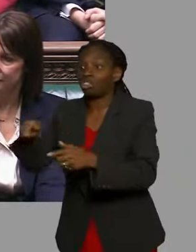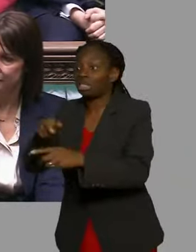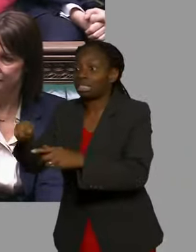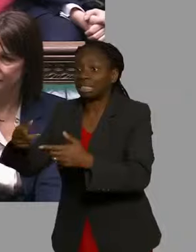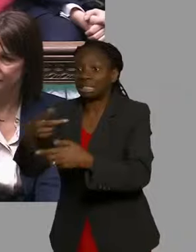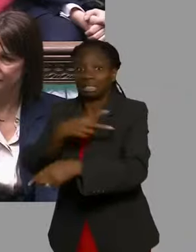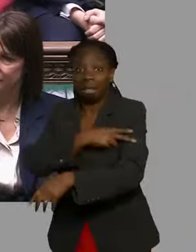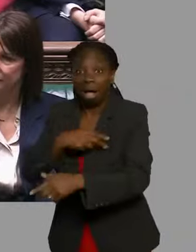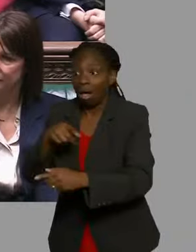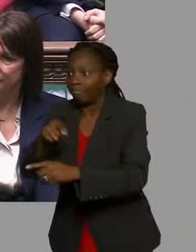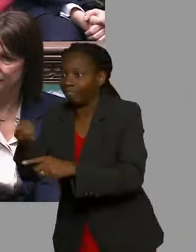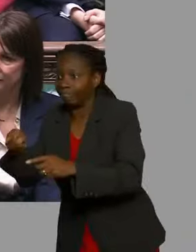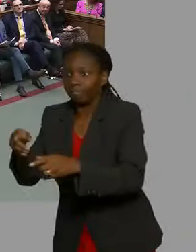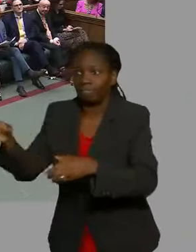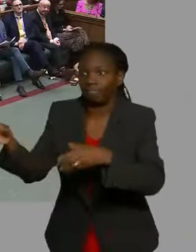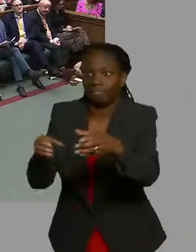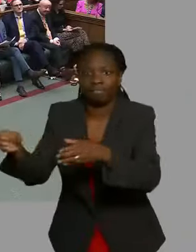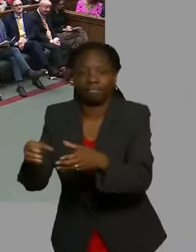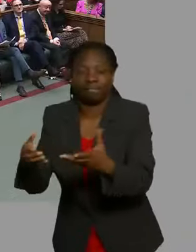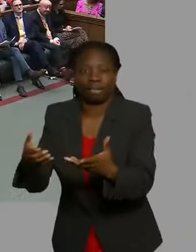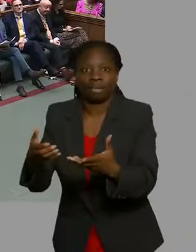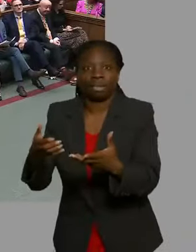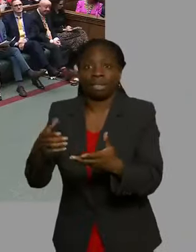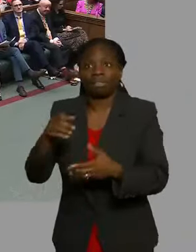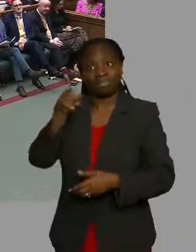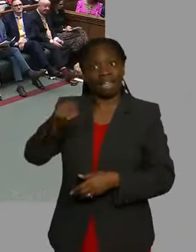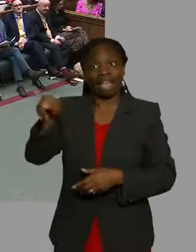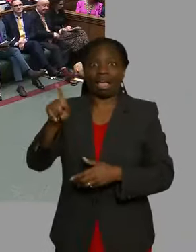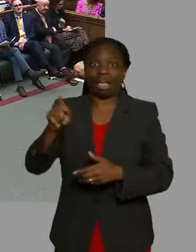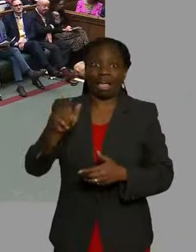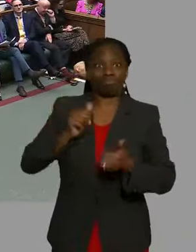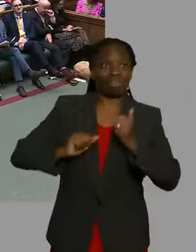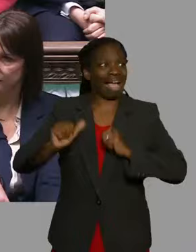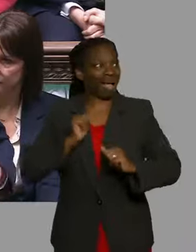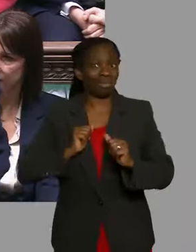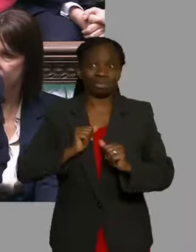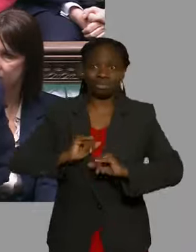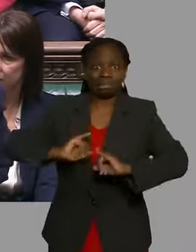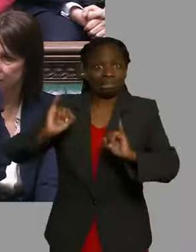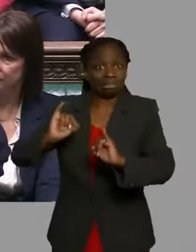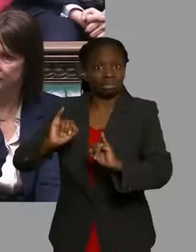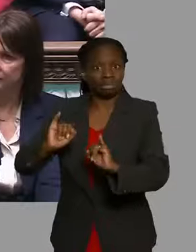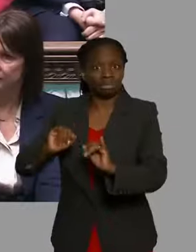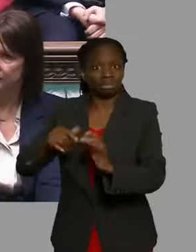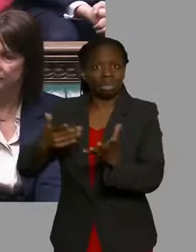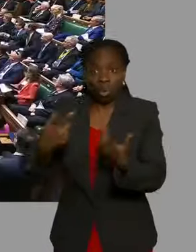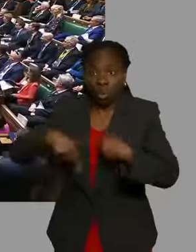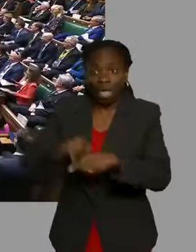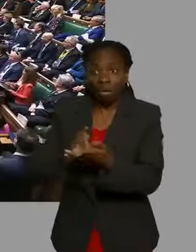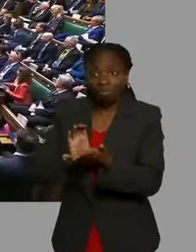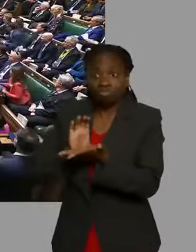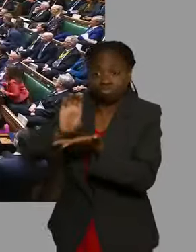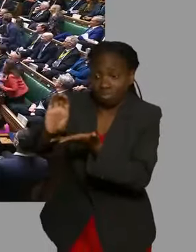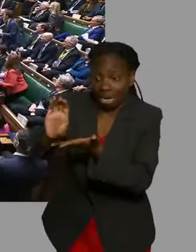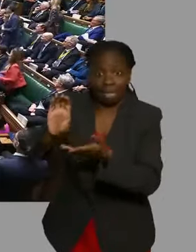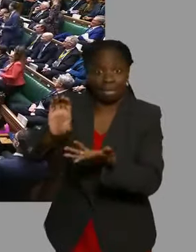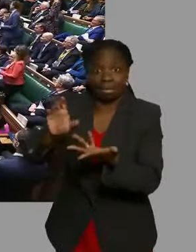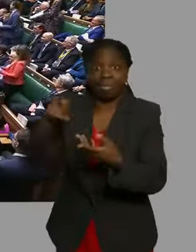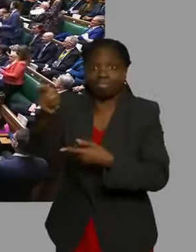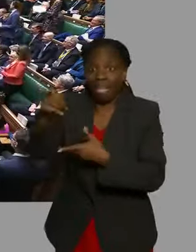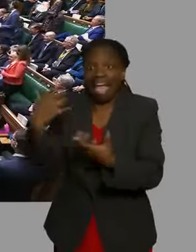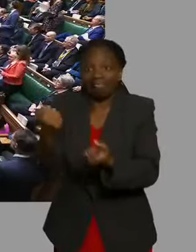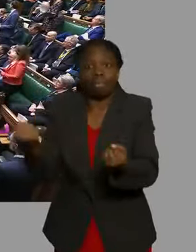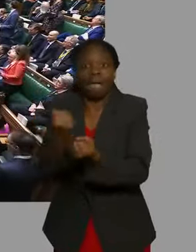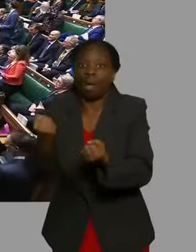proud of that appalling record. We've provided the money, they've got the powers, they've run out of excuses.